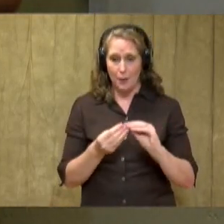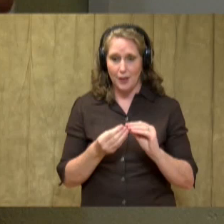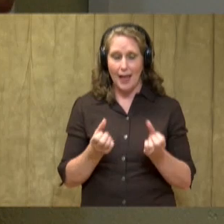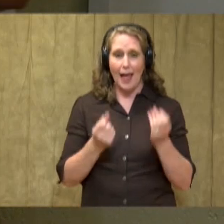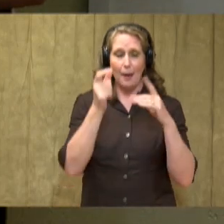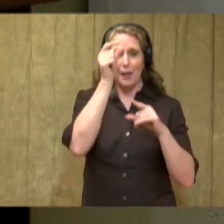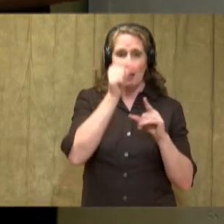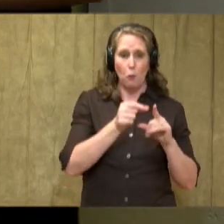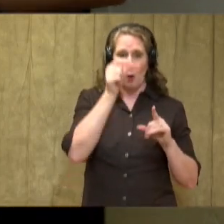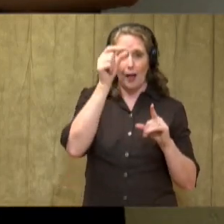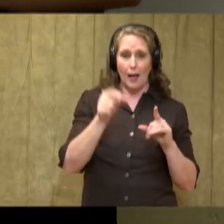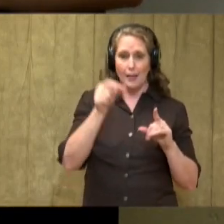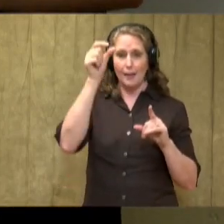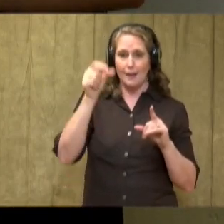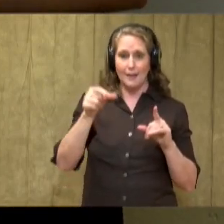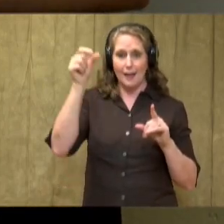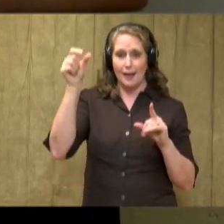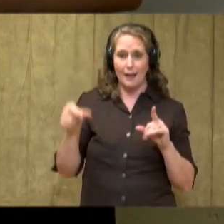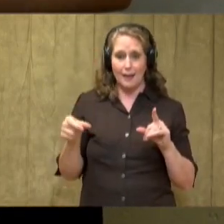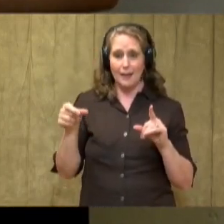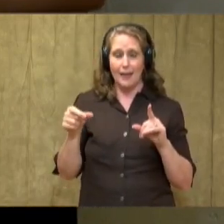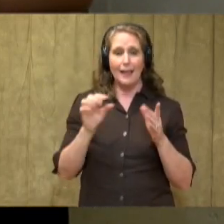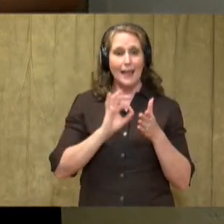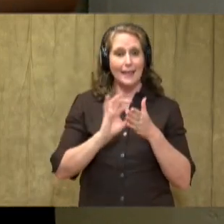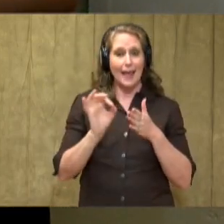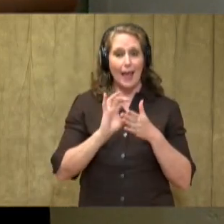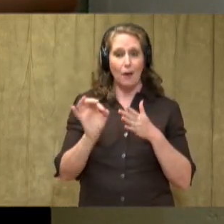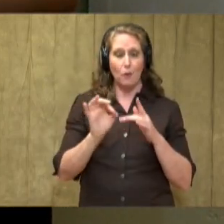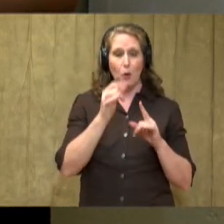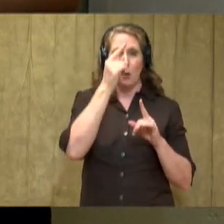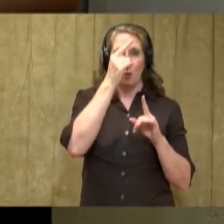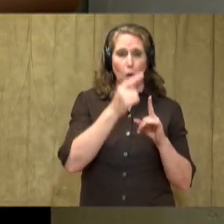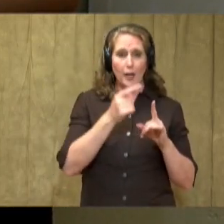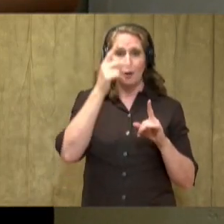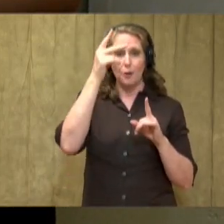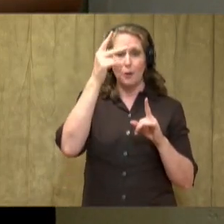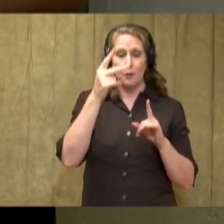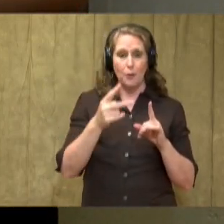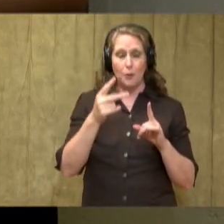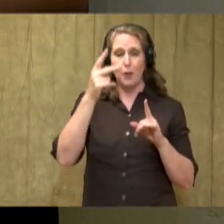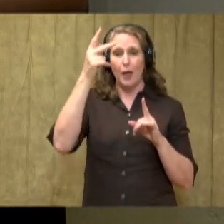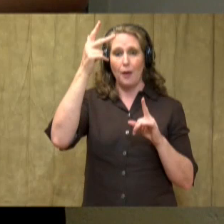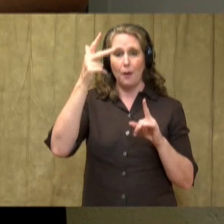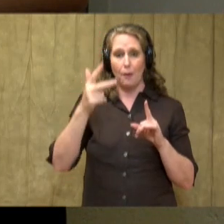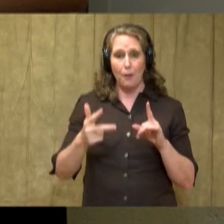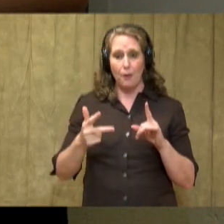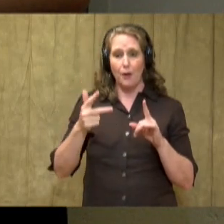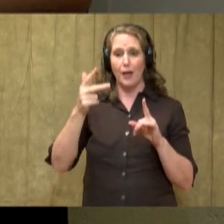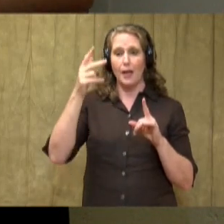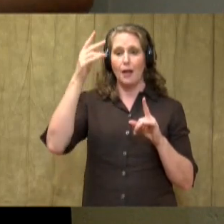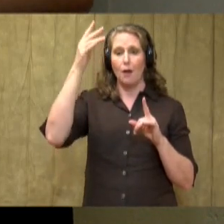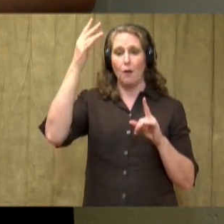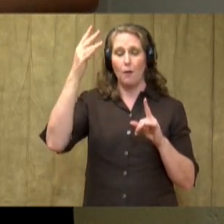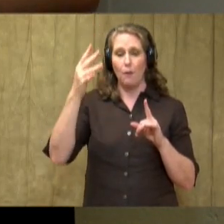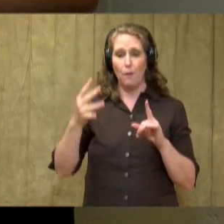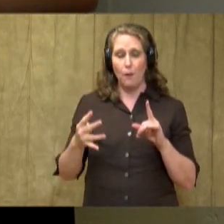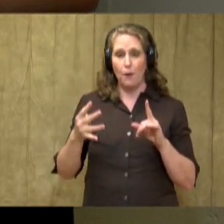many rods? Let's count them. 1, 2,